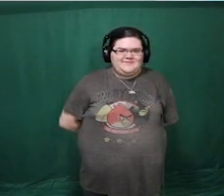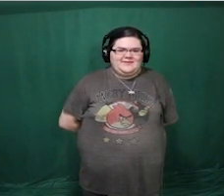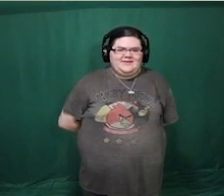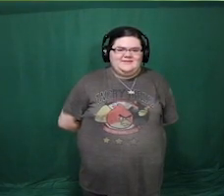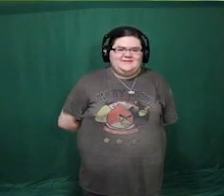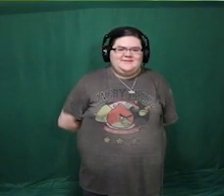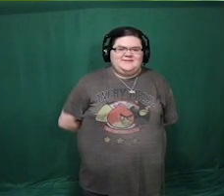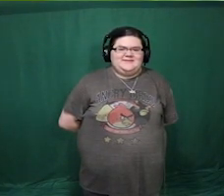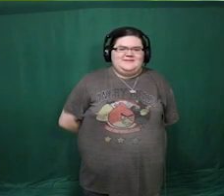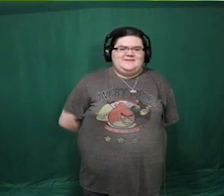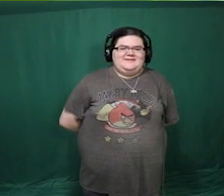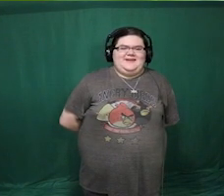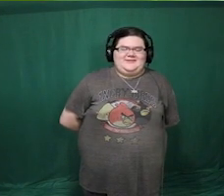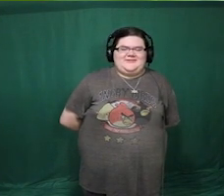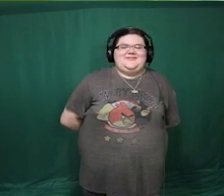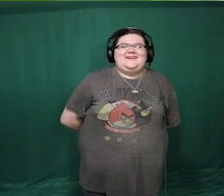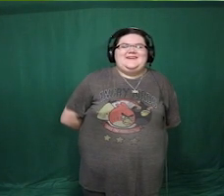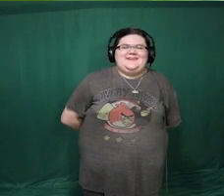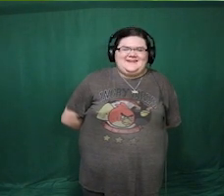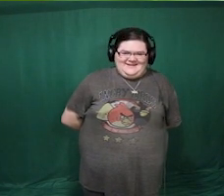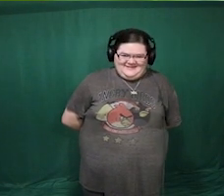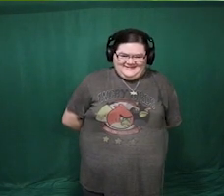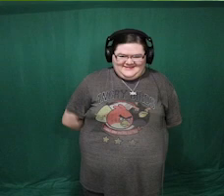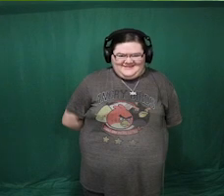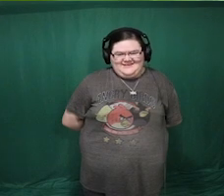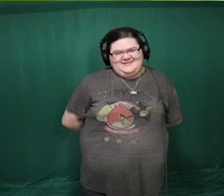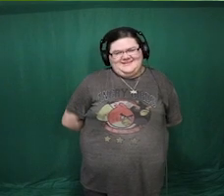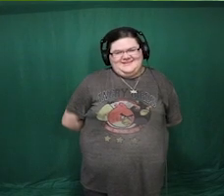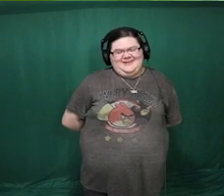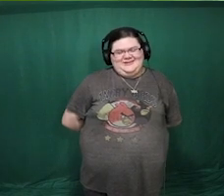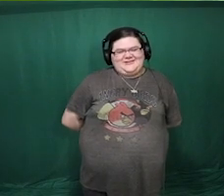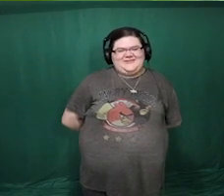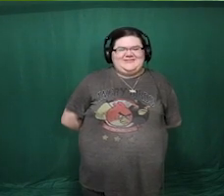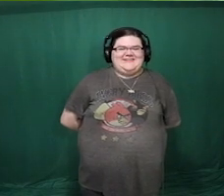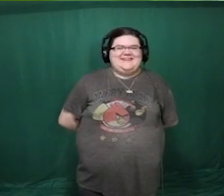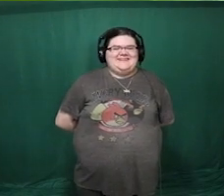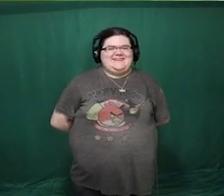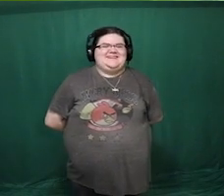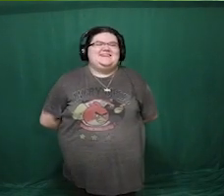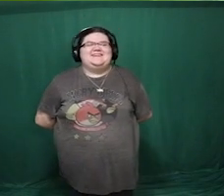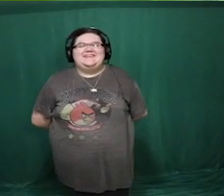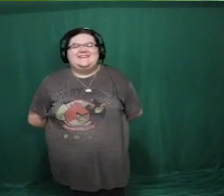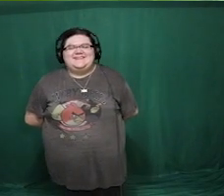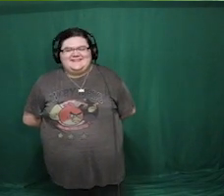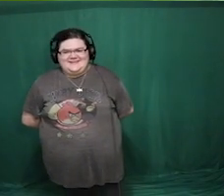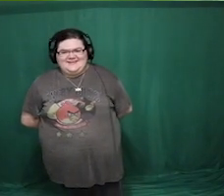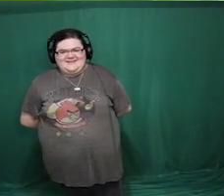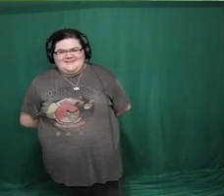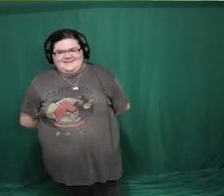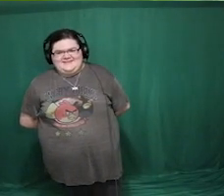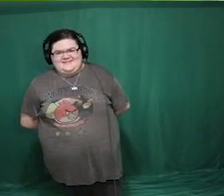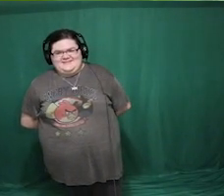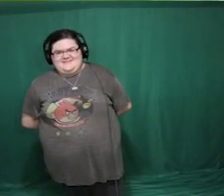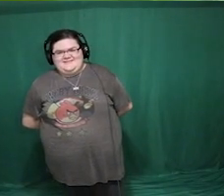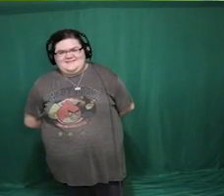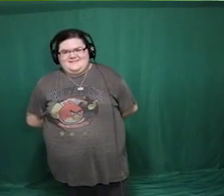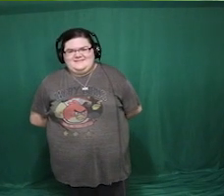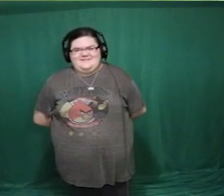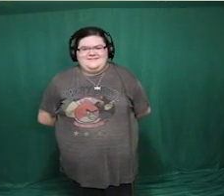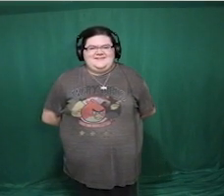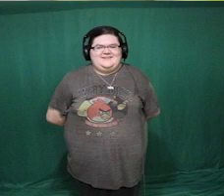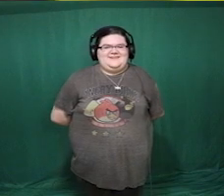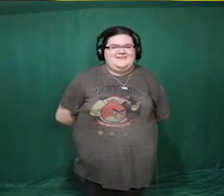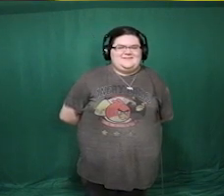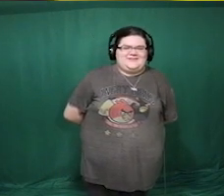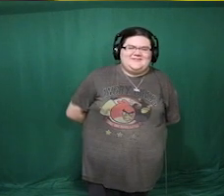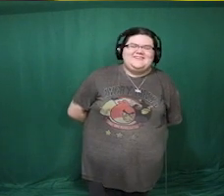Alright, calm, bless. History. Oh, they're both dead, man. History. Wow, man, I don't know what to pick. Go science